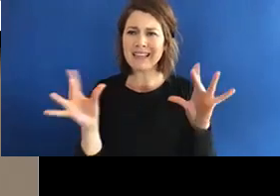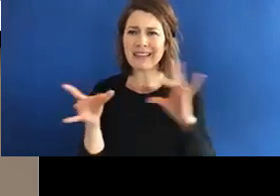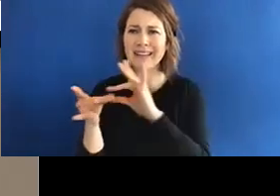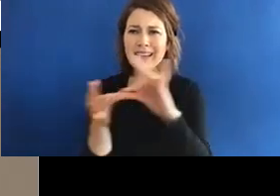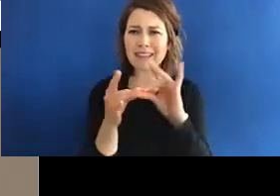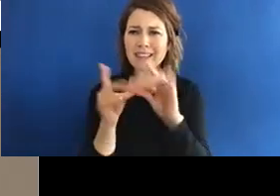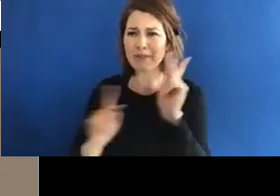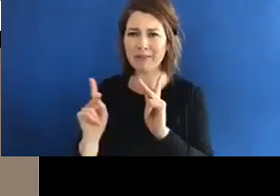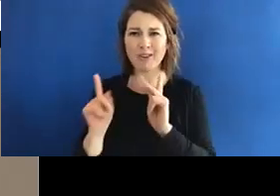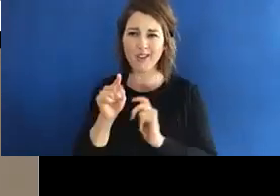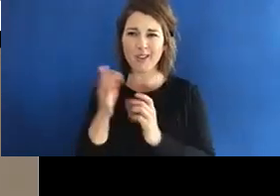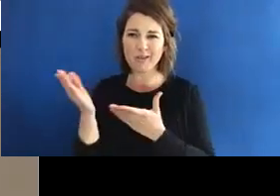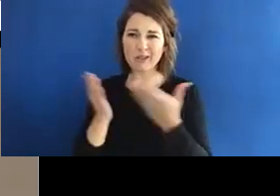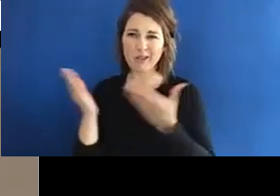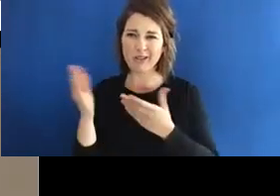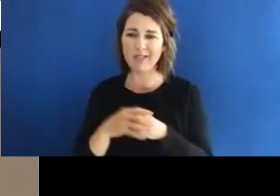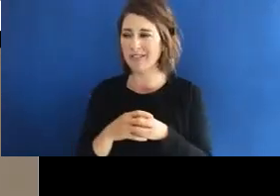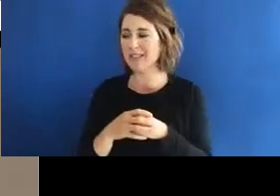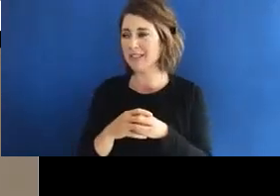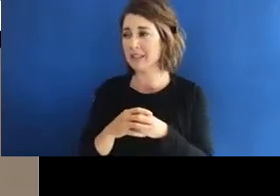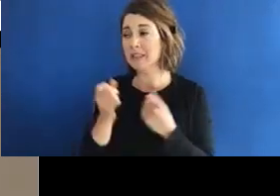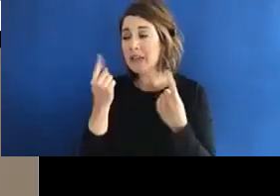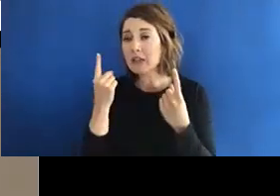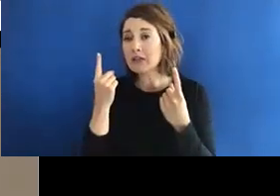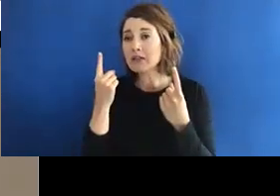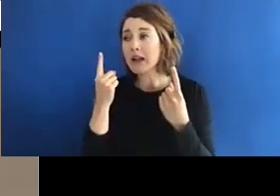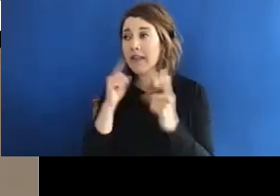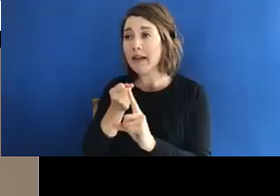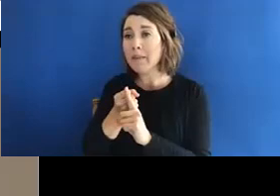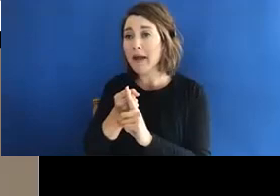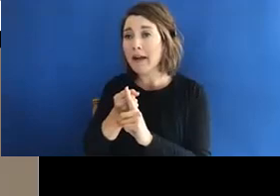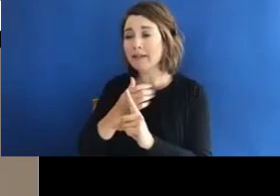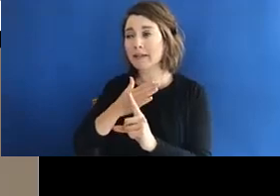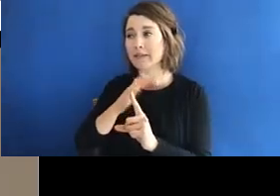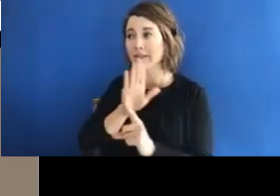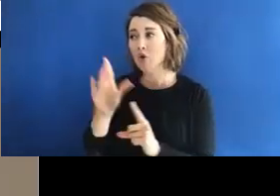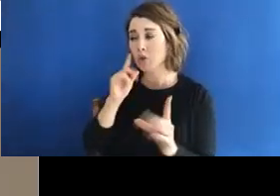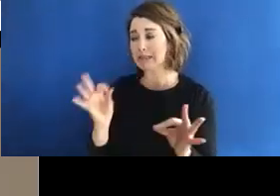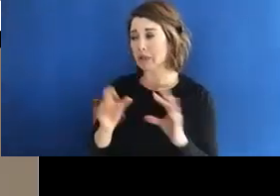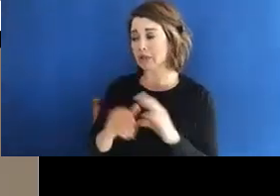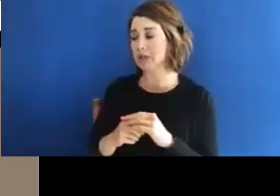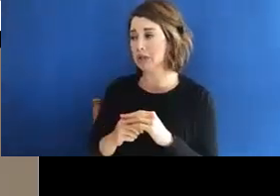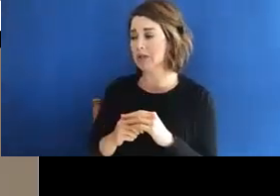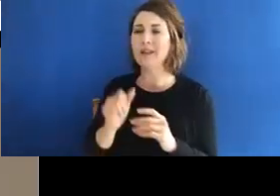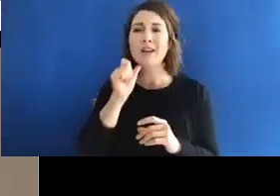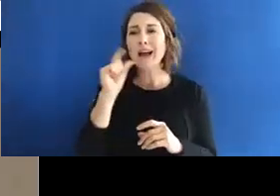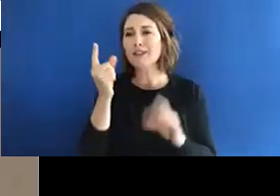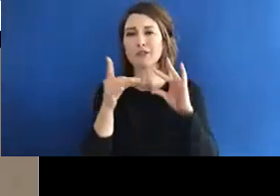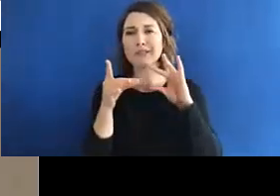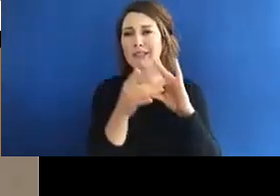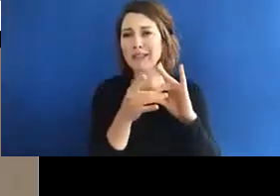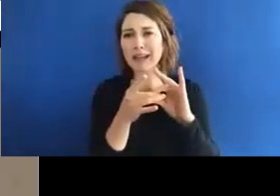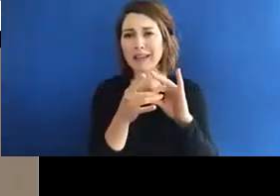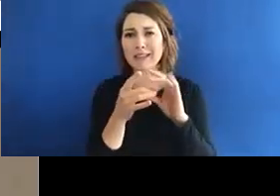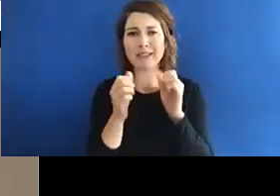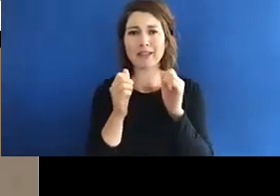need to understand the impact and consequences of your decisions. So not just staying connected to individuals with